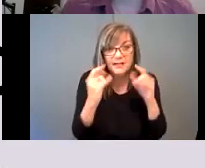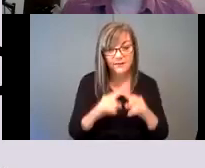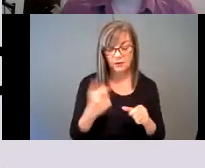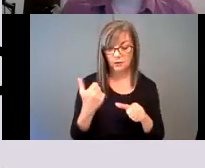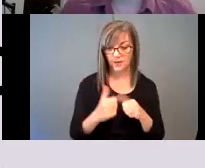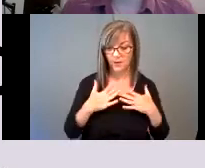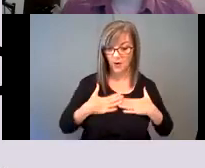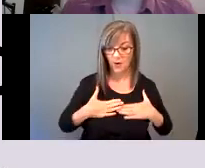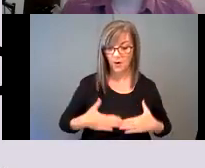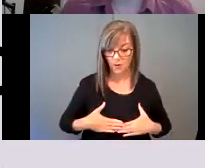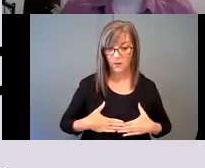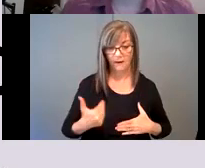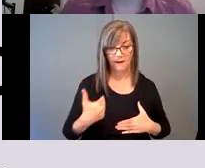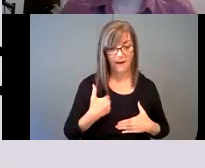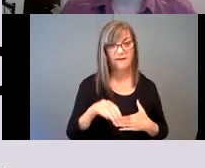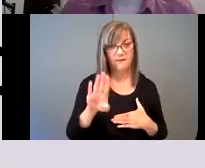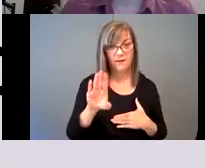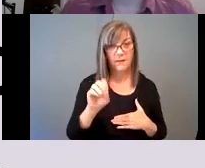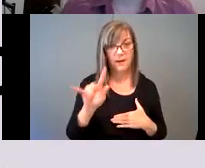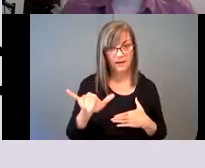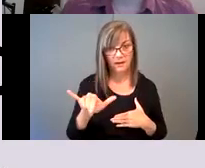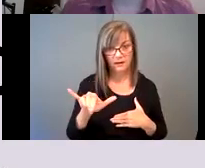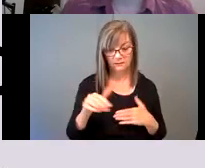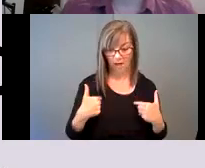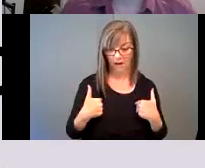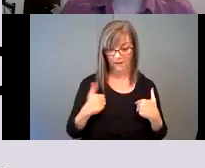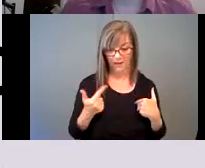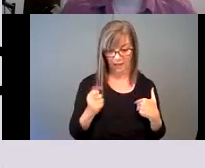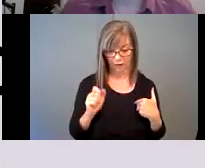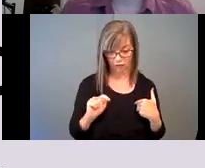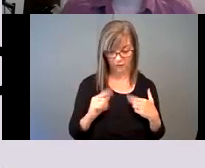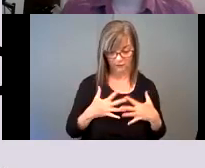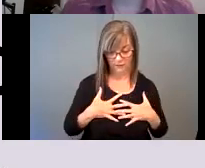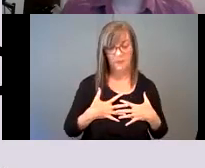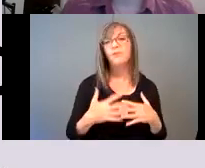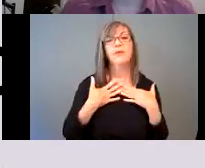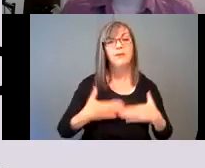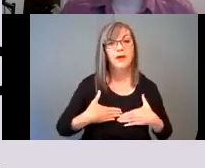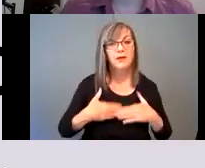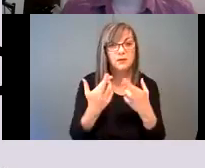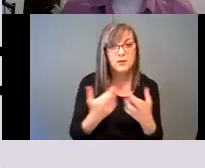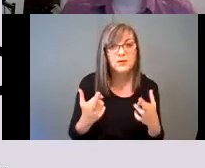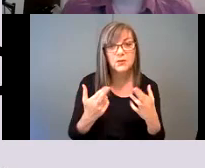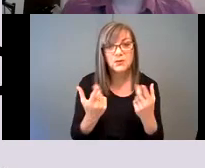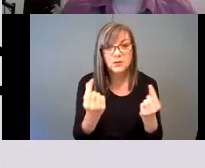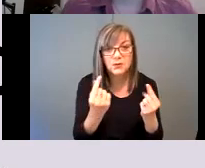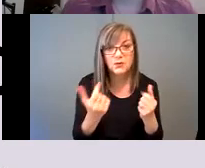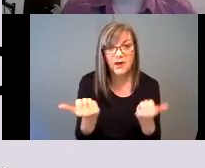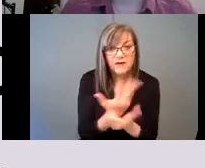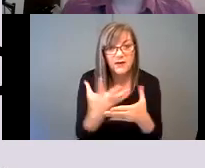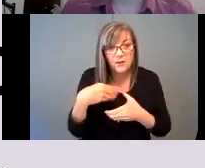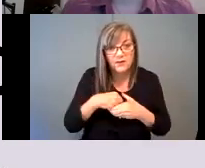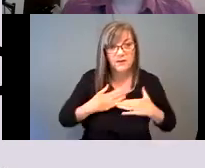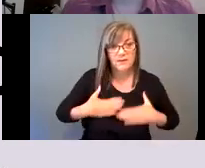and being able to take agency in having a body and the different resources that your body contains to